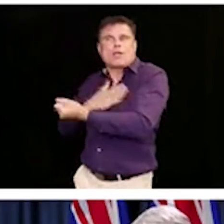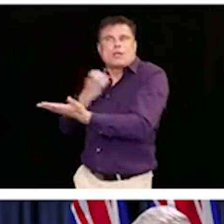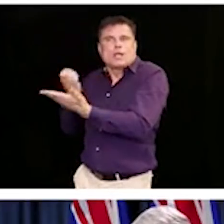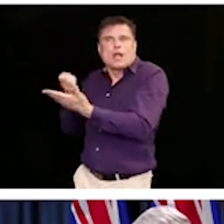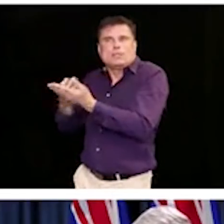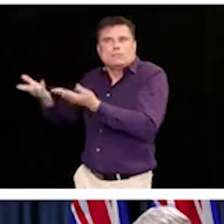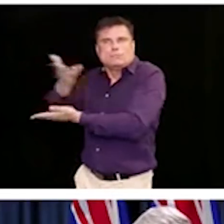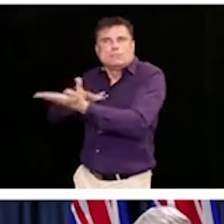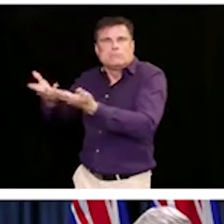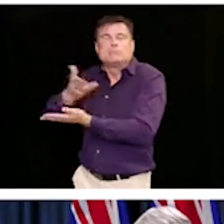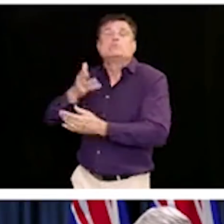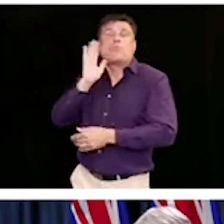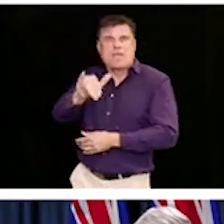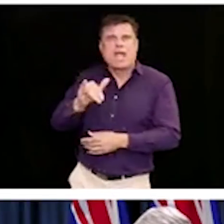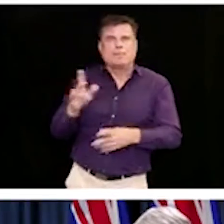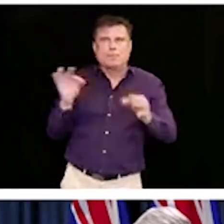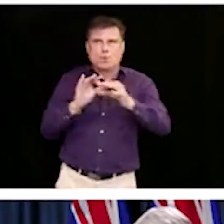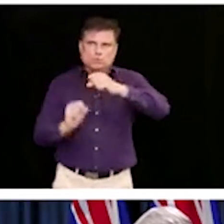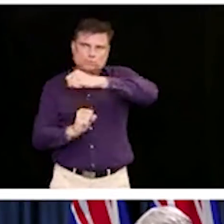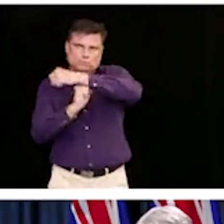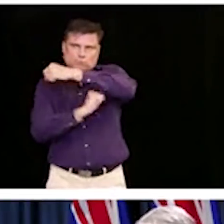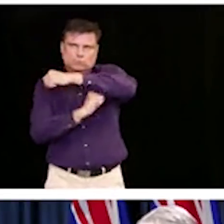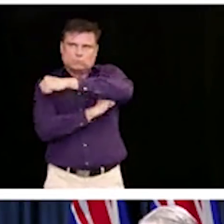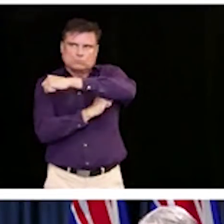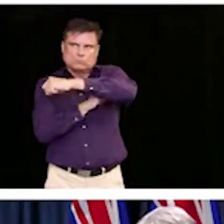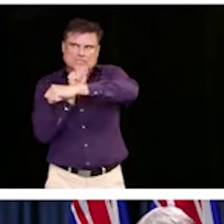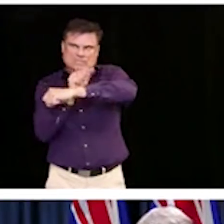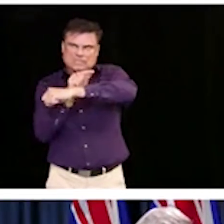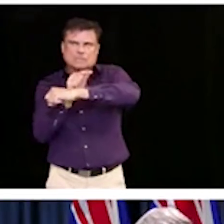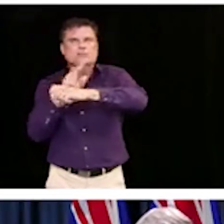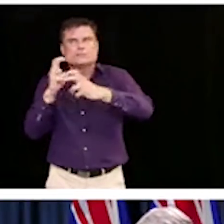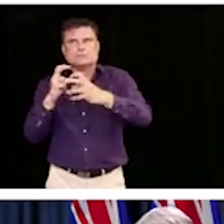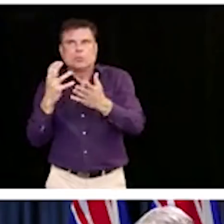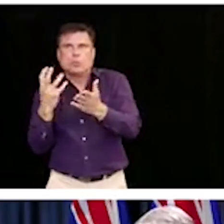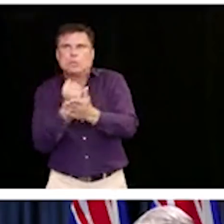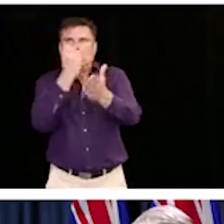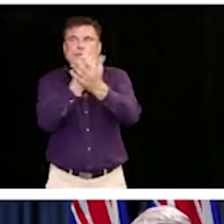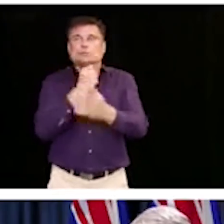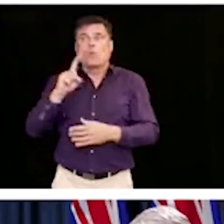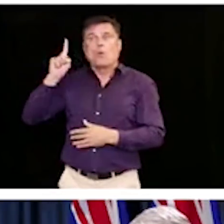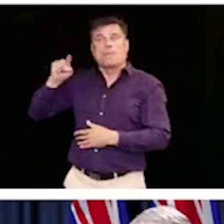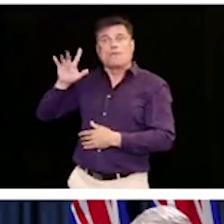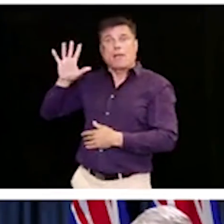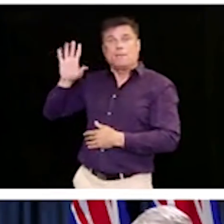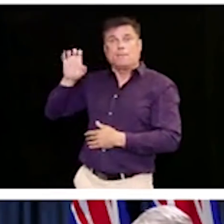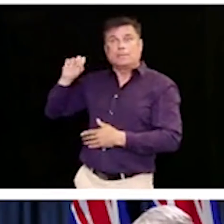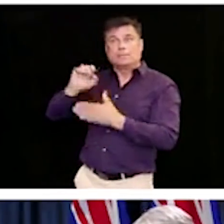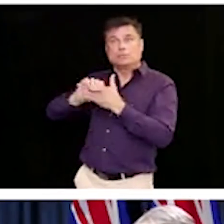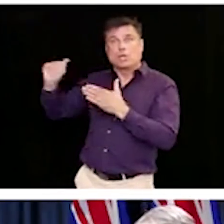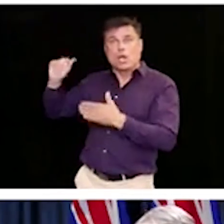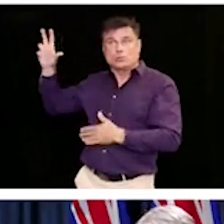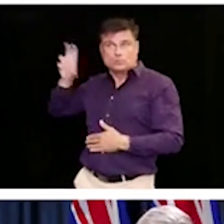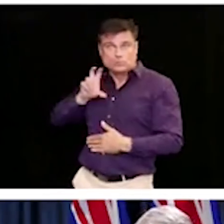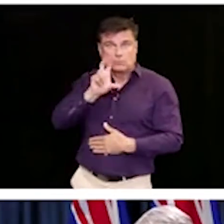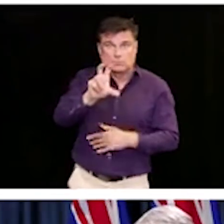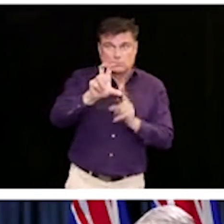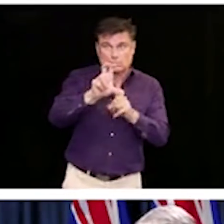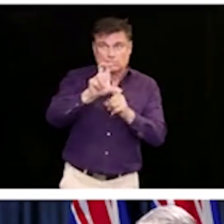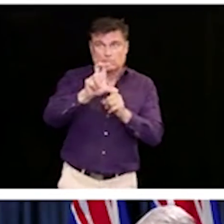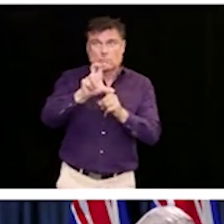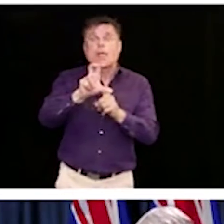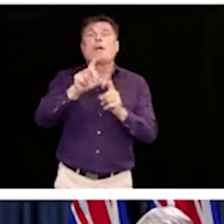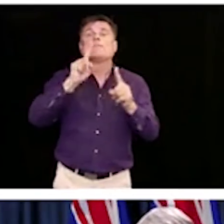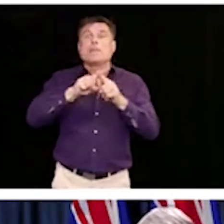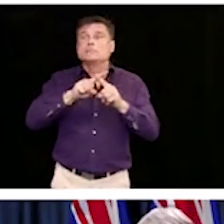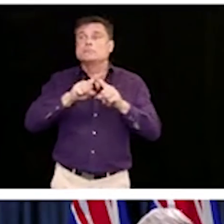have $1.5 billion set aside. And we put a number of processes in place to be able to gather information from the